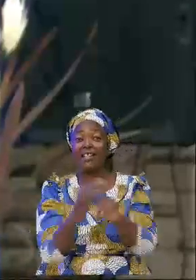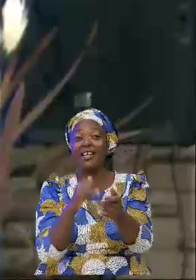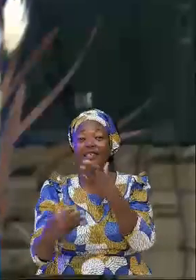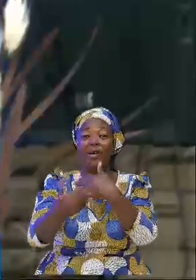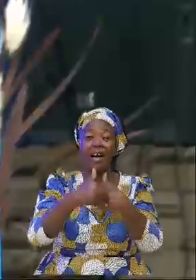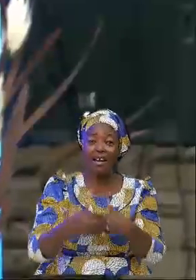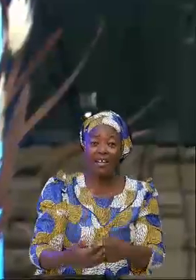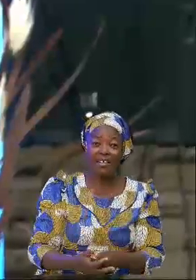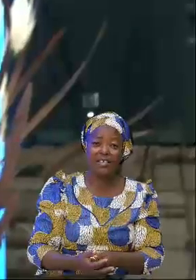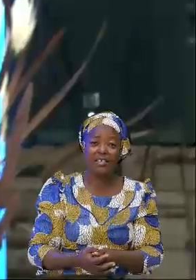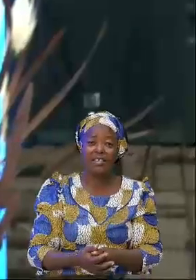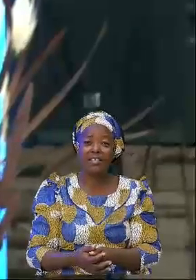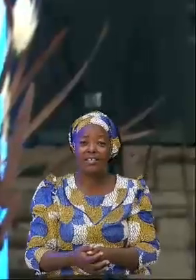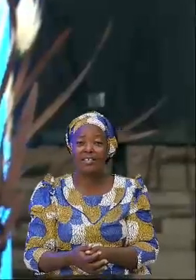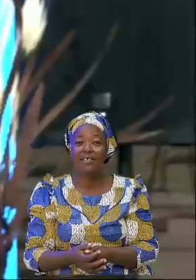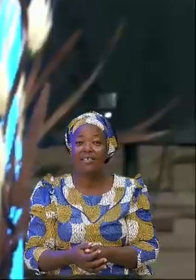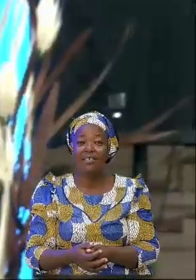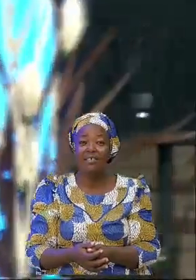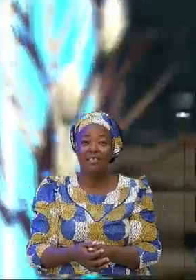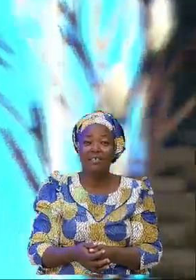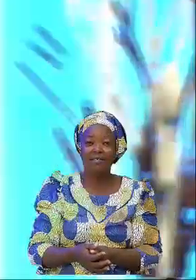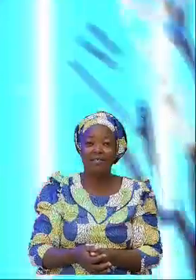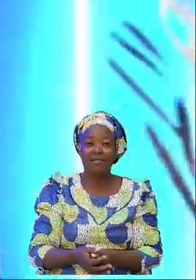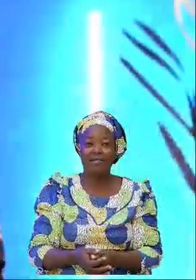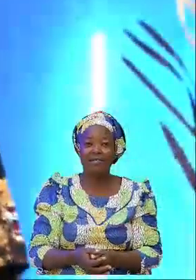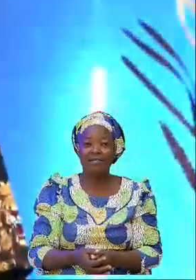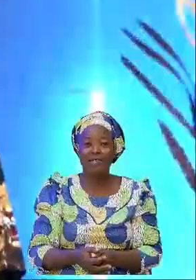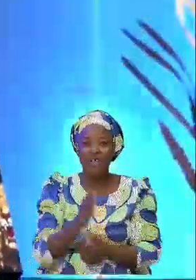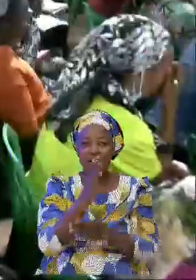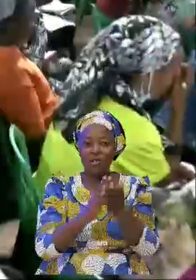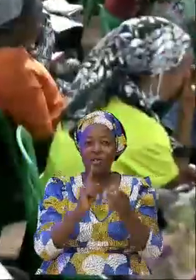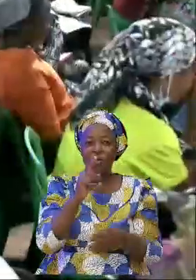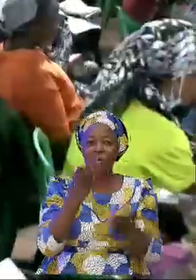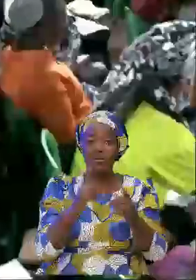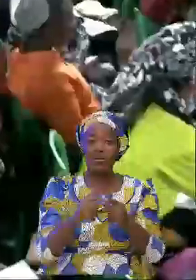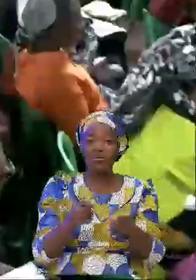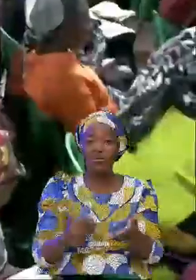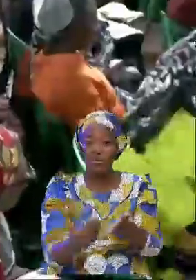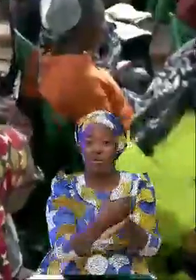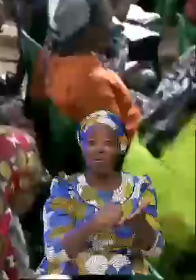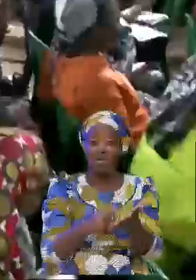it back. I said, take it back.